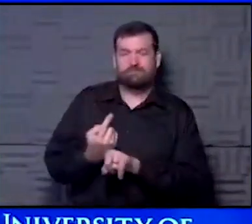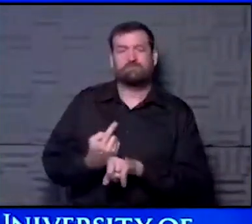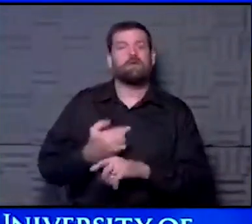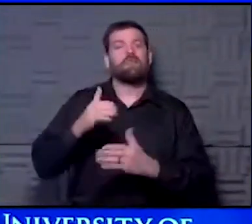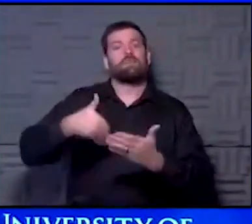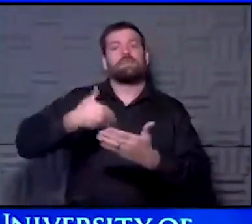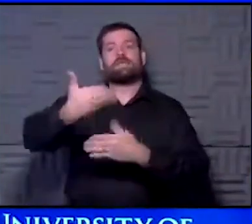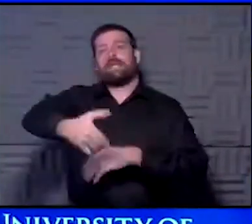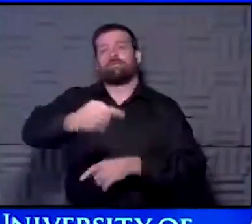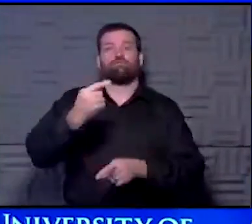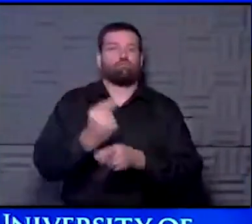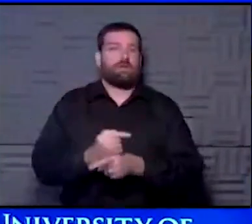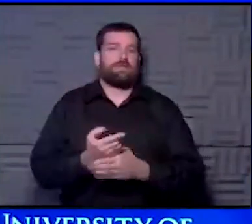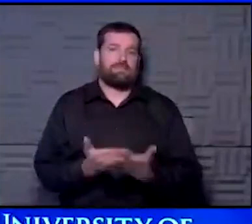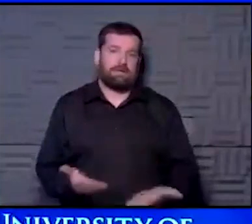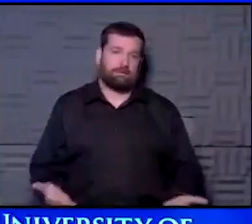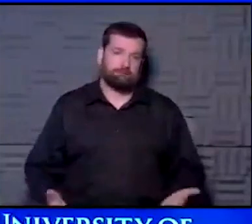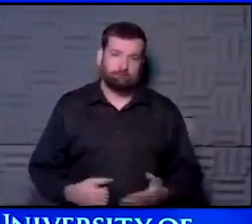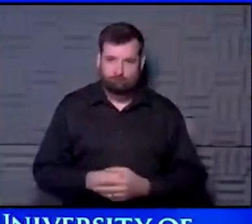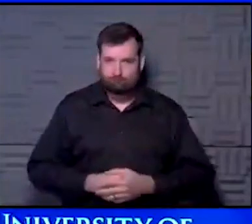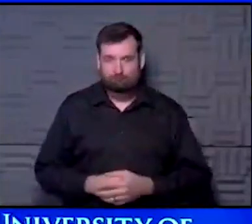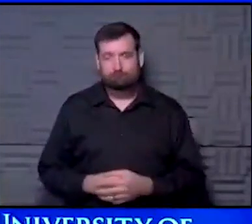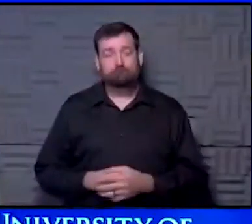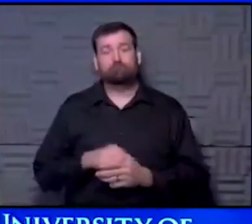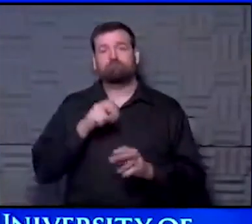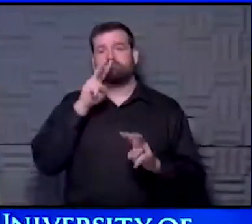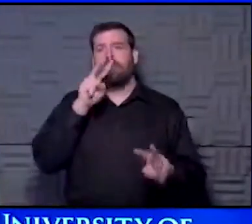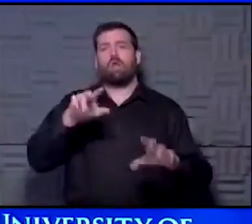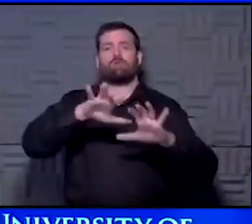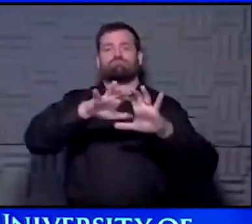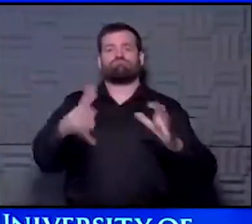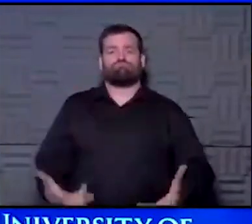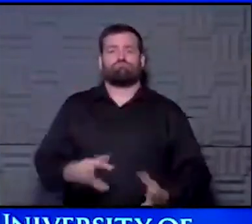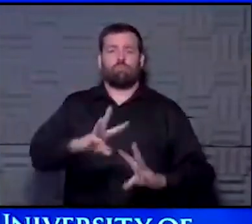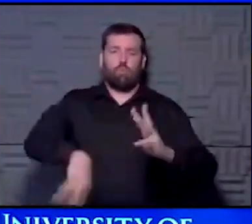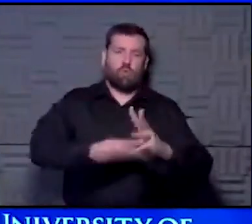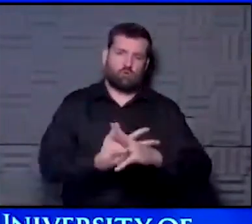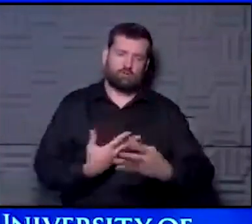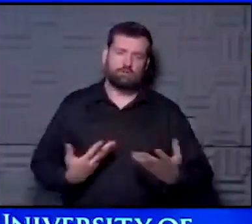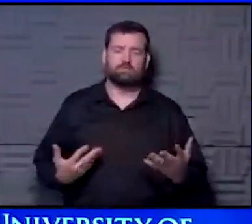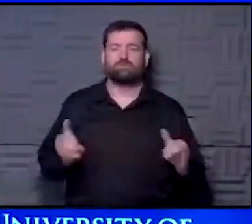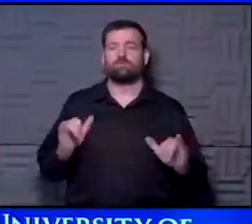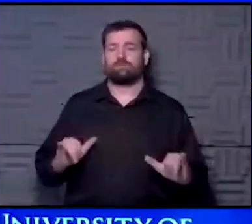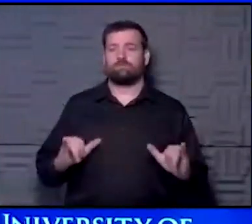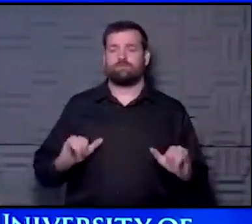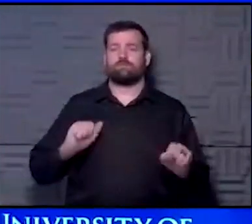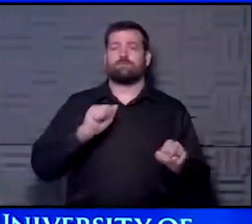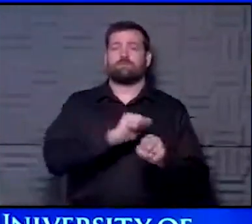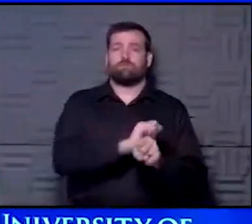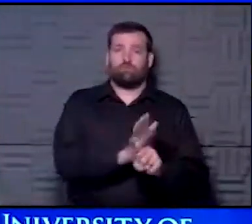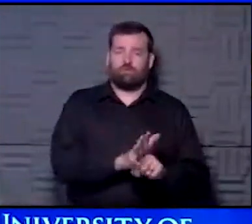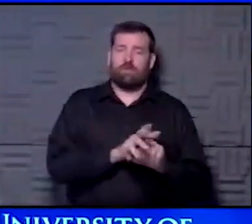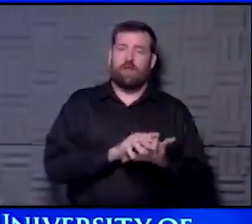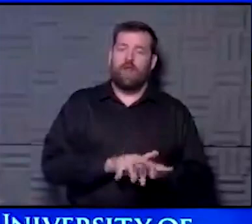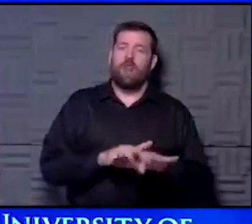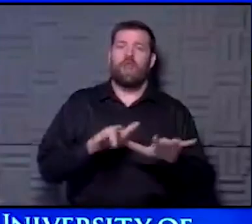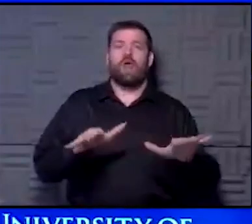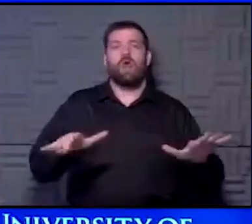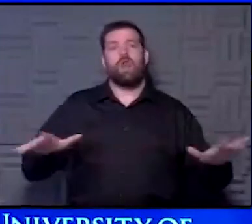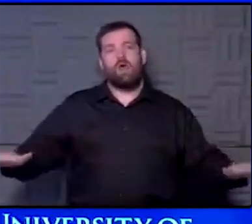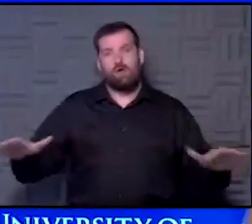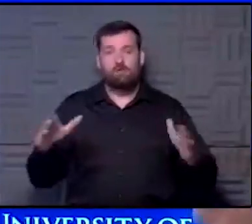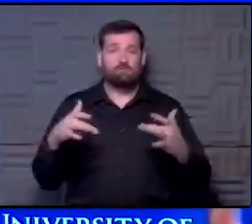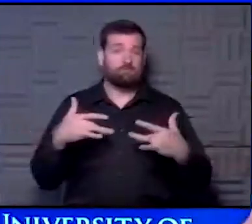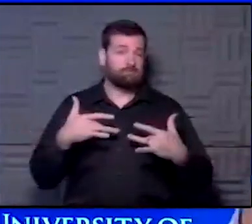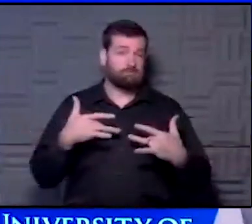thing. And when you look at the world and you say to yourself, okay, COVID is spread by contact, usually